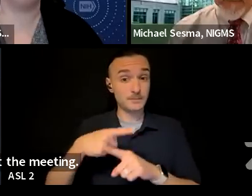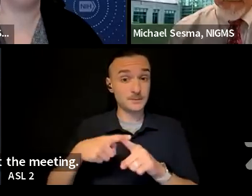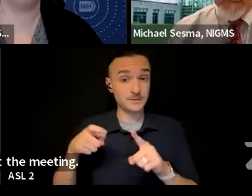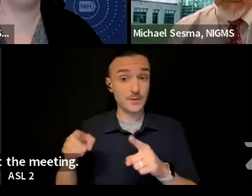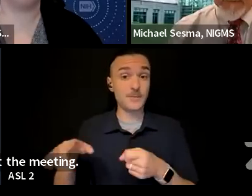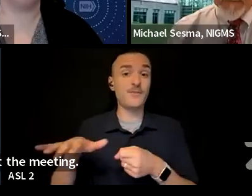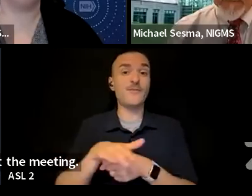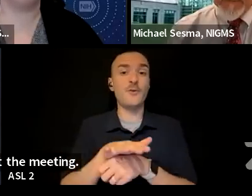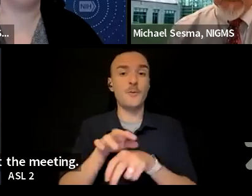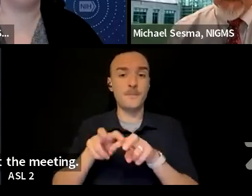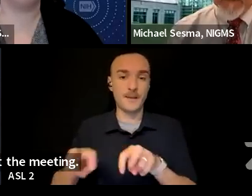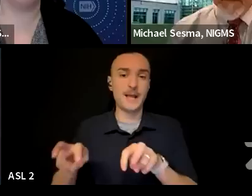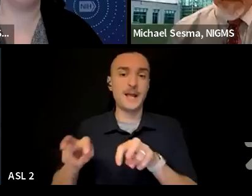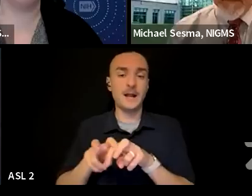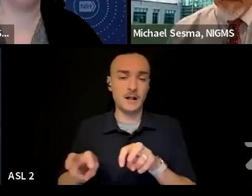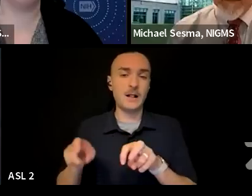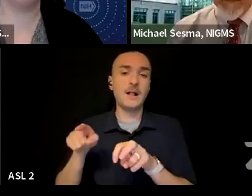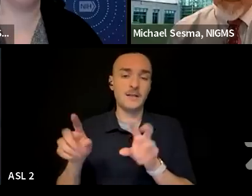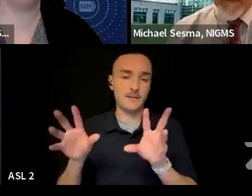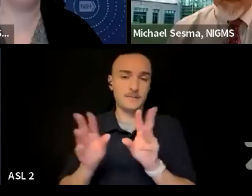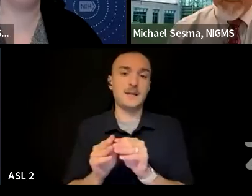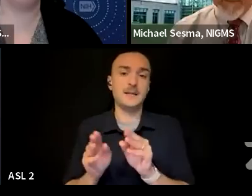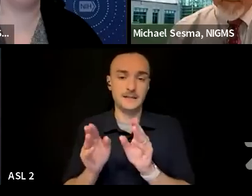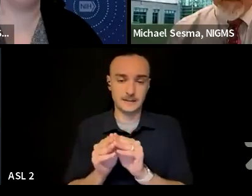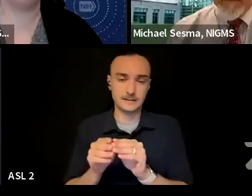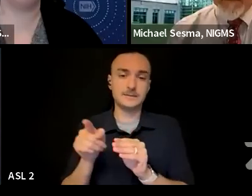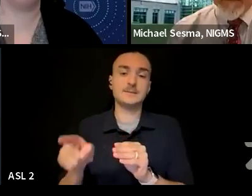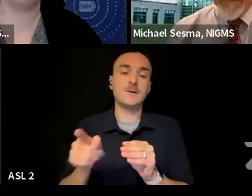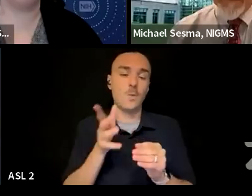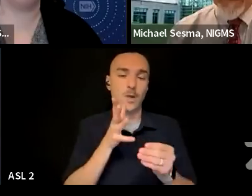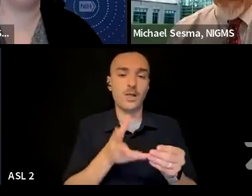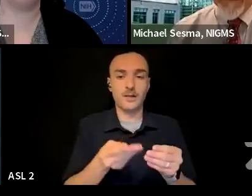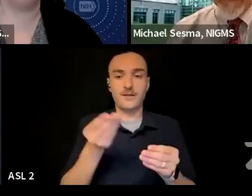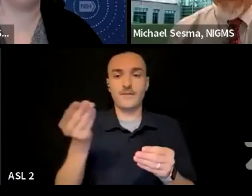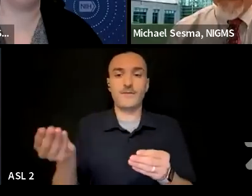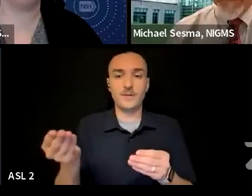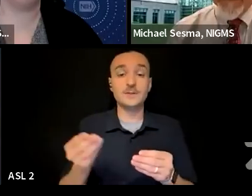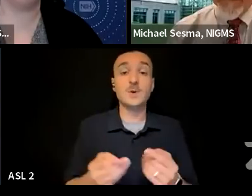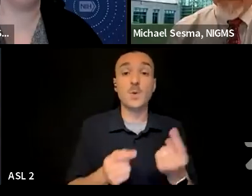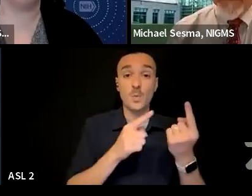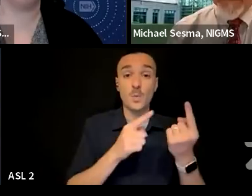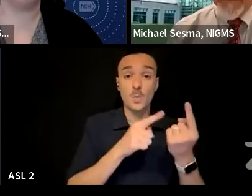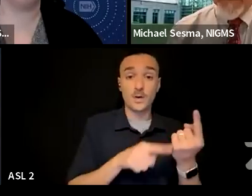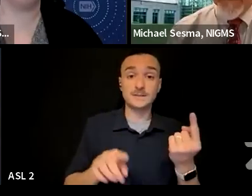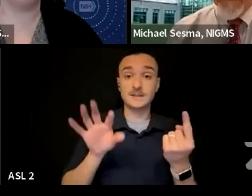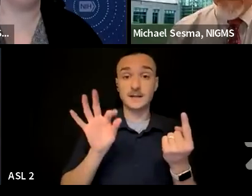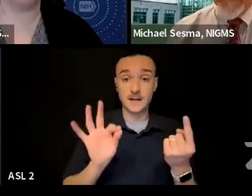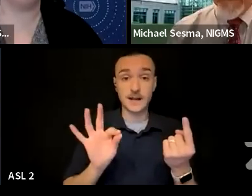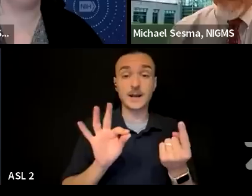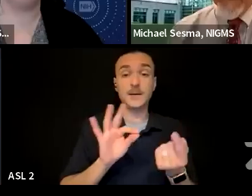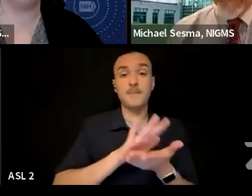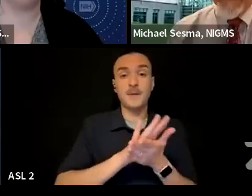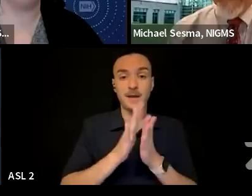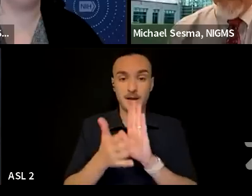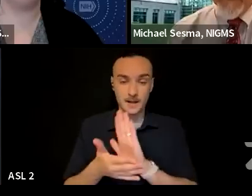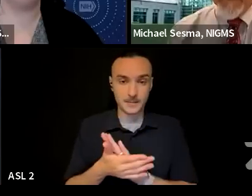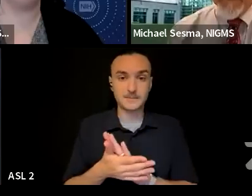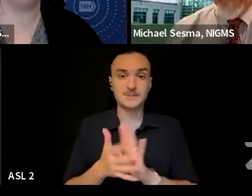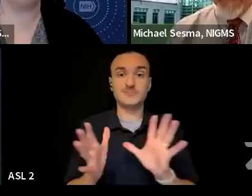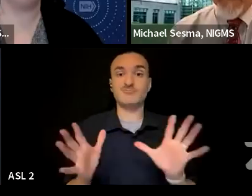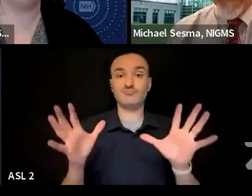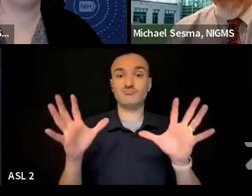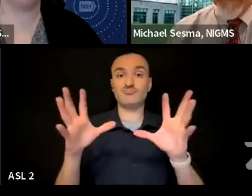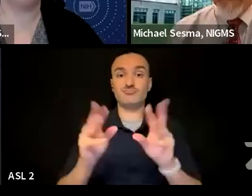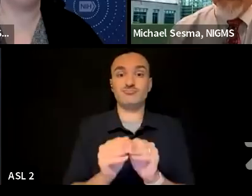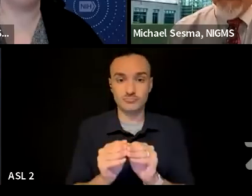final overall impact score. So a 1 through 9 gets mathematically transformed to be a number out of 100, but ultimately they